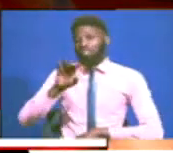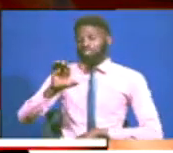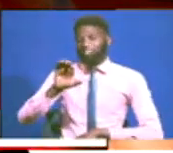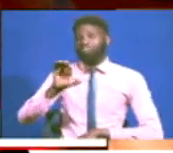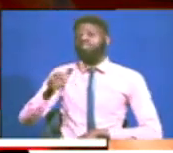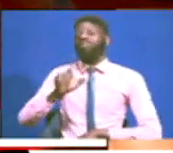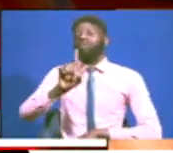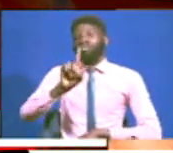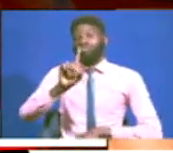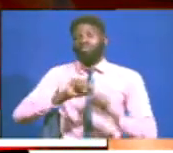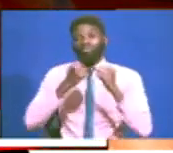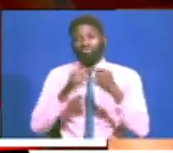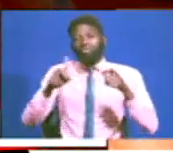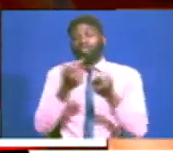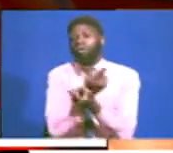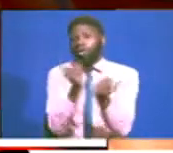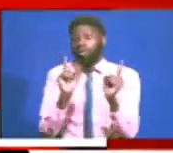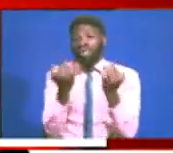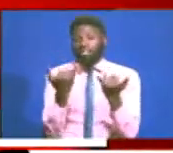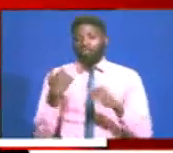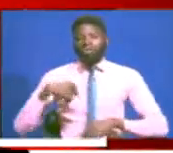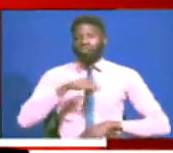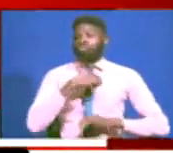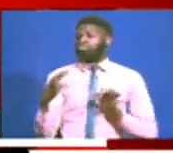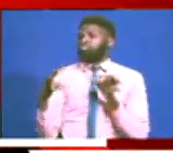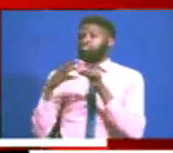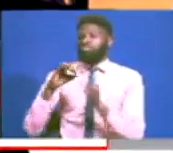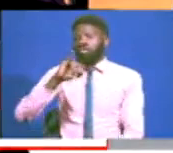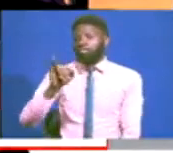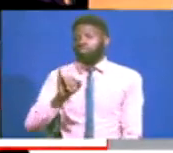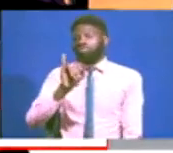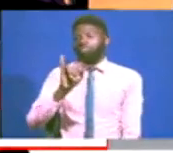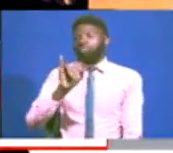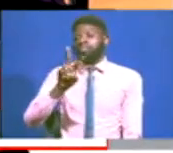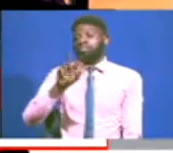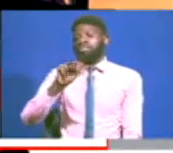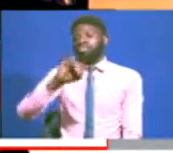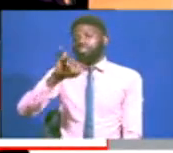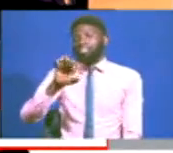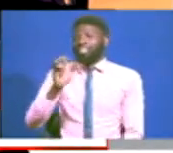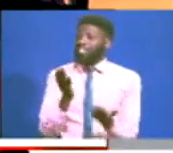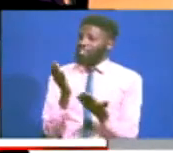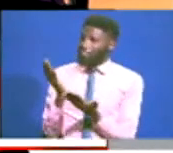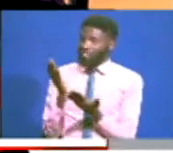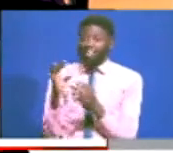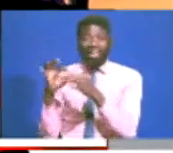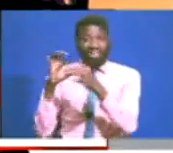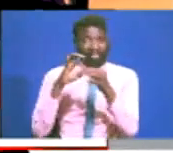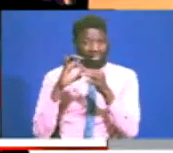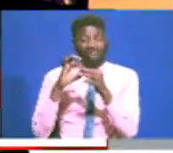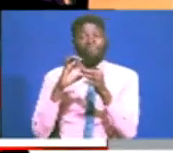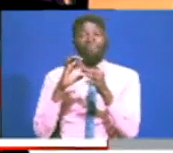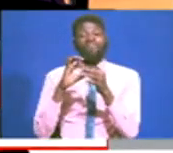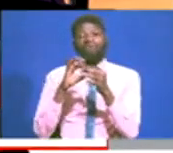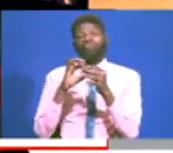For now, we cross over to the Jivanji Gardens, where the Azimio Umoja One Kenya Coalition is holding national prayers.